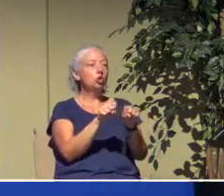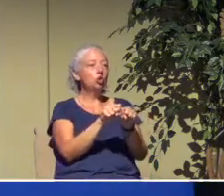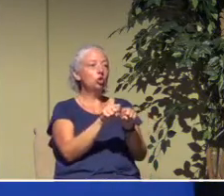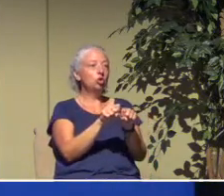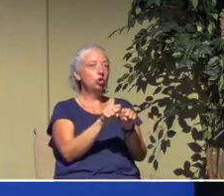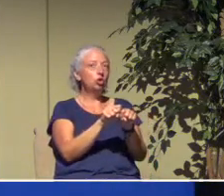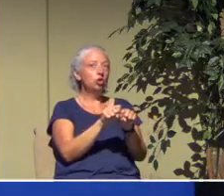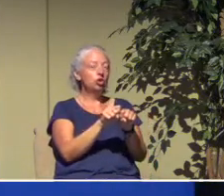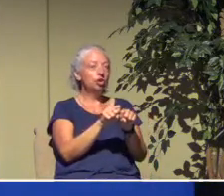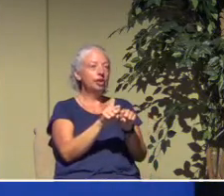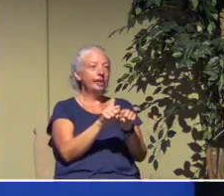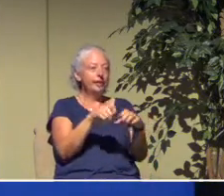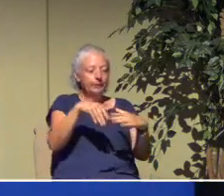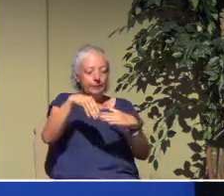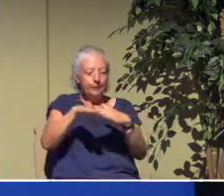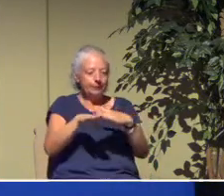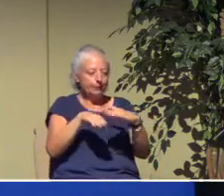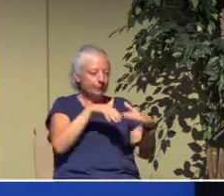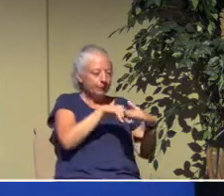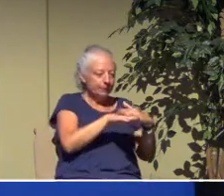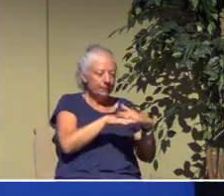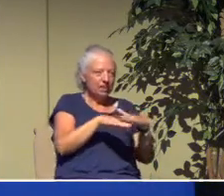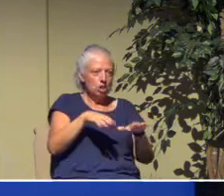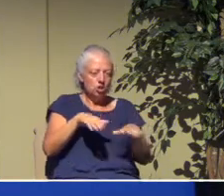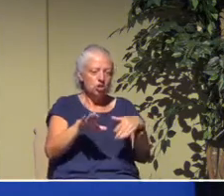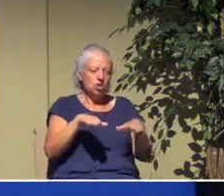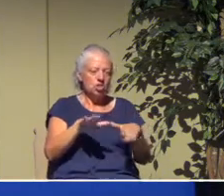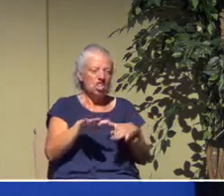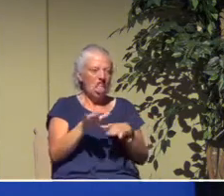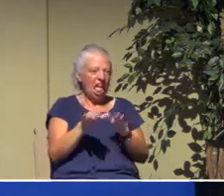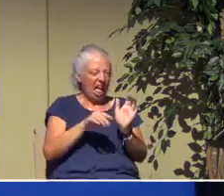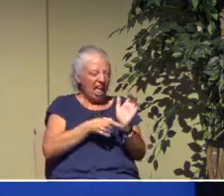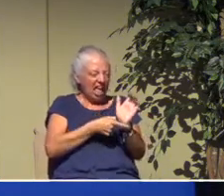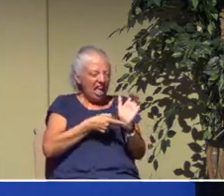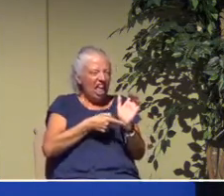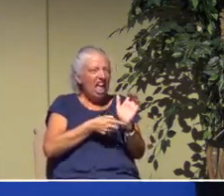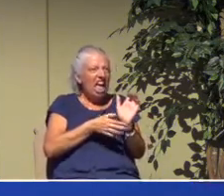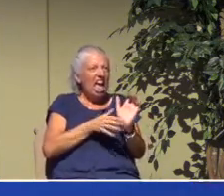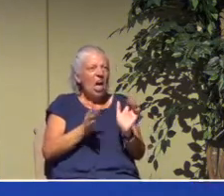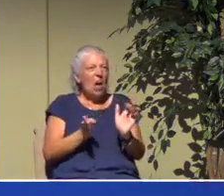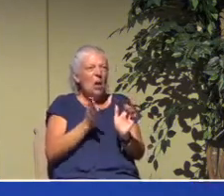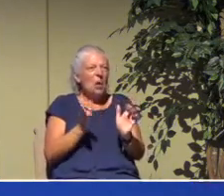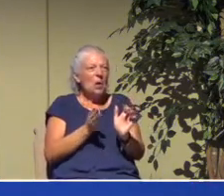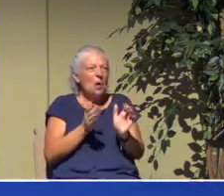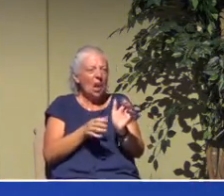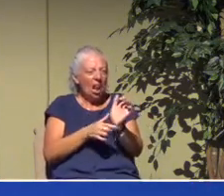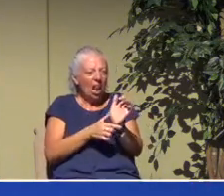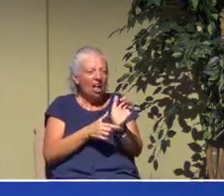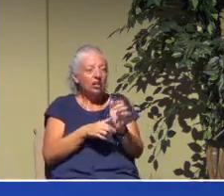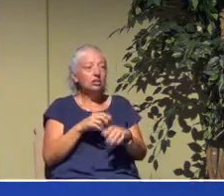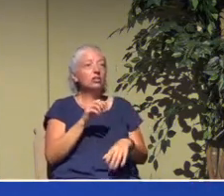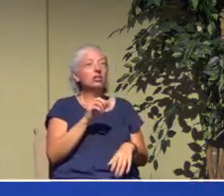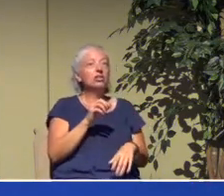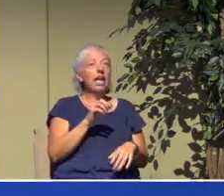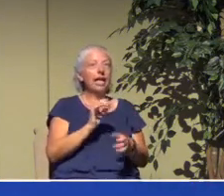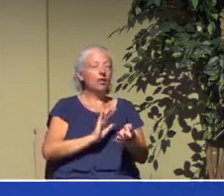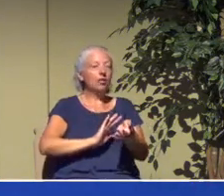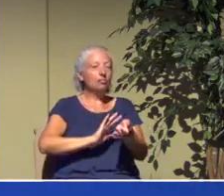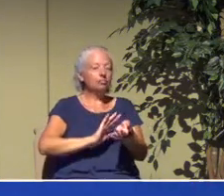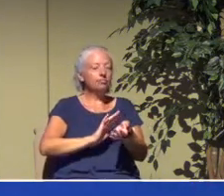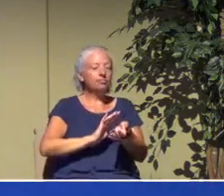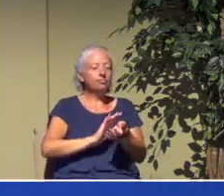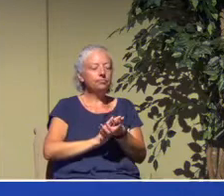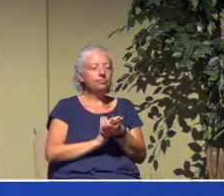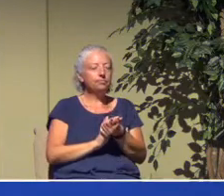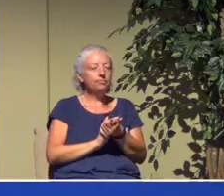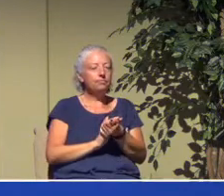you walk on it for a day and you get this blister. Or I know somebody who used to Vaseline his toes because he did marathons, and he said, you know,